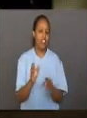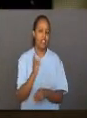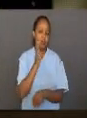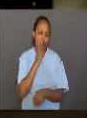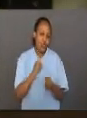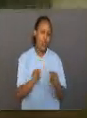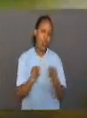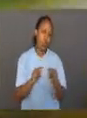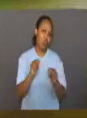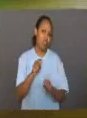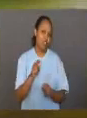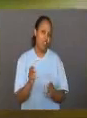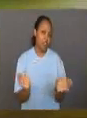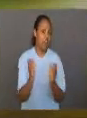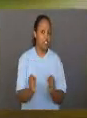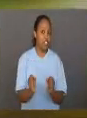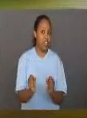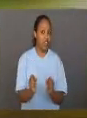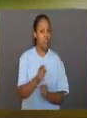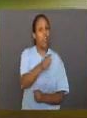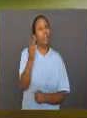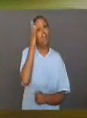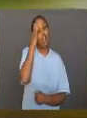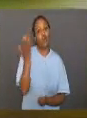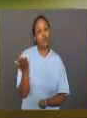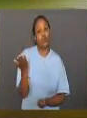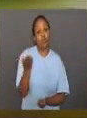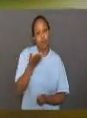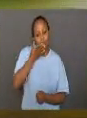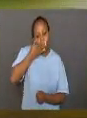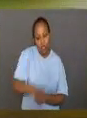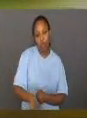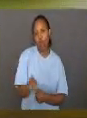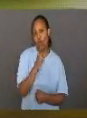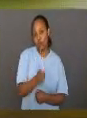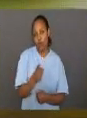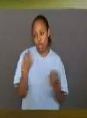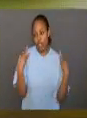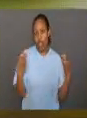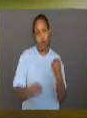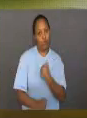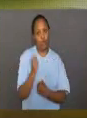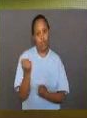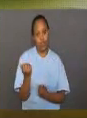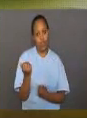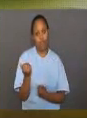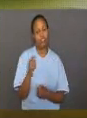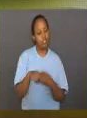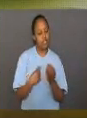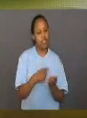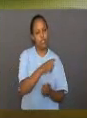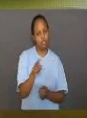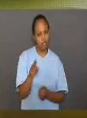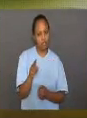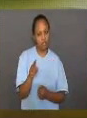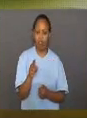well. You know that it is very bad for your health and that you should not